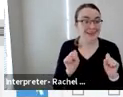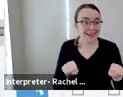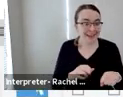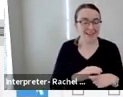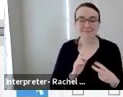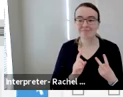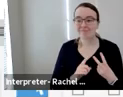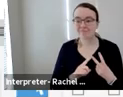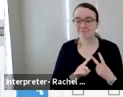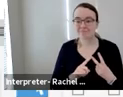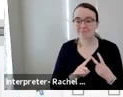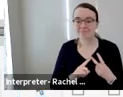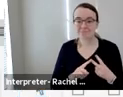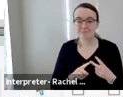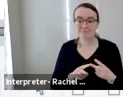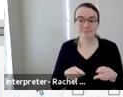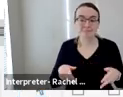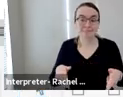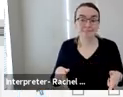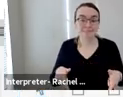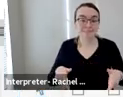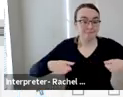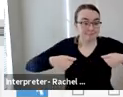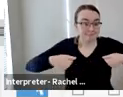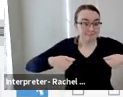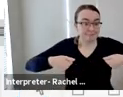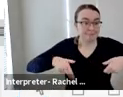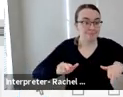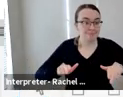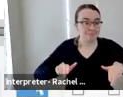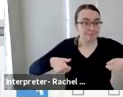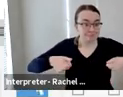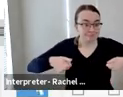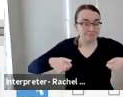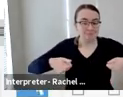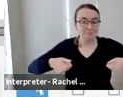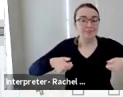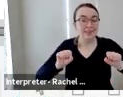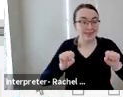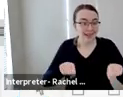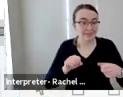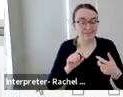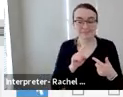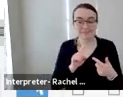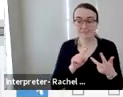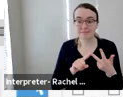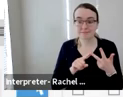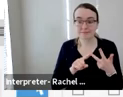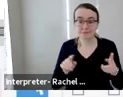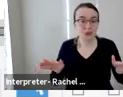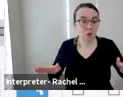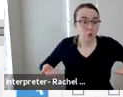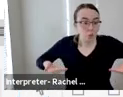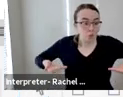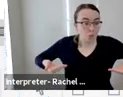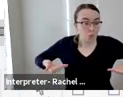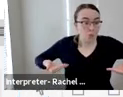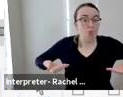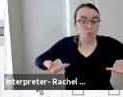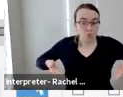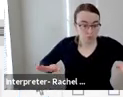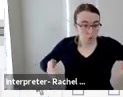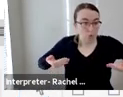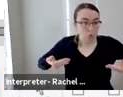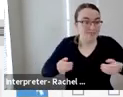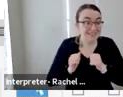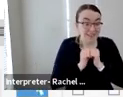the gears articulate and fold together. the doors close and articulate